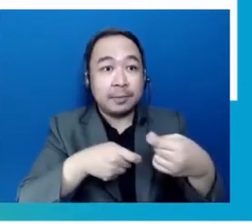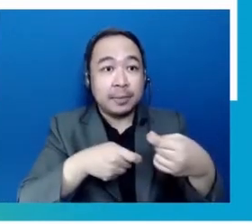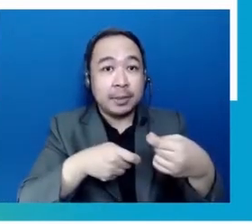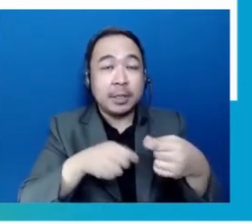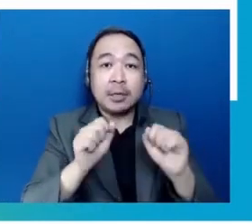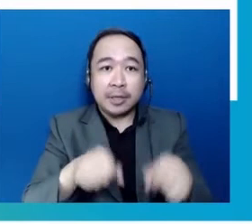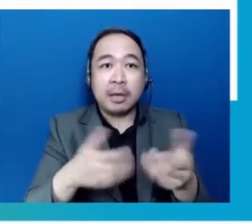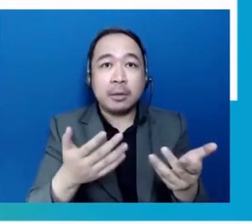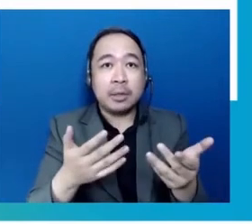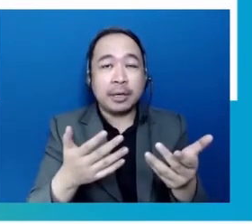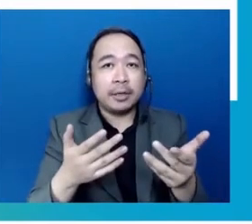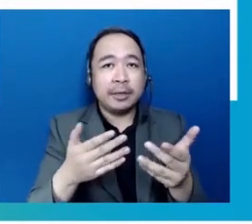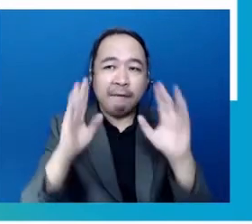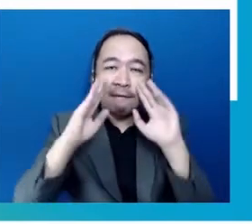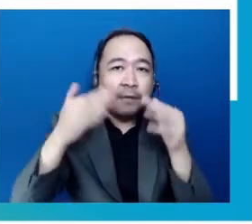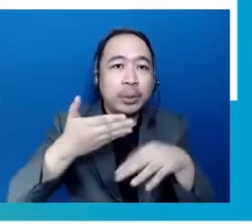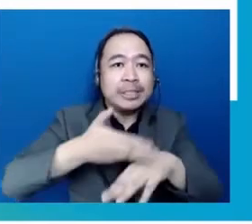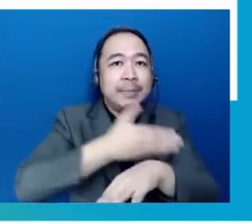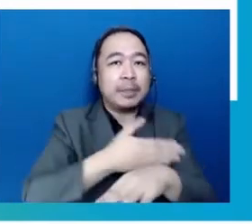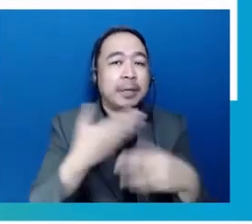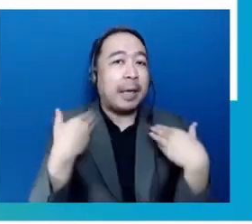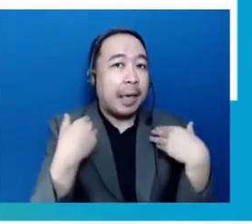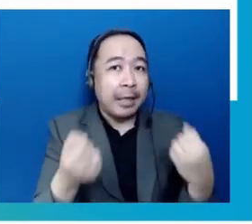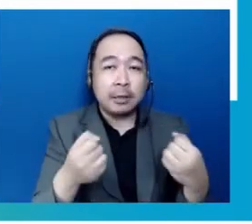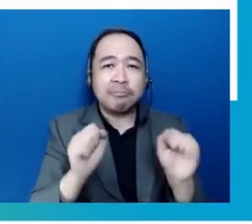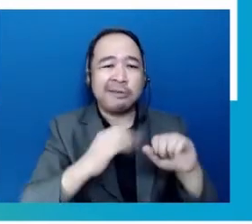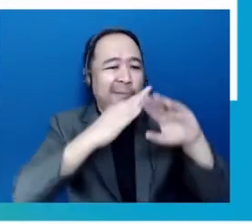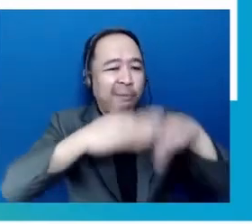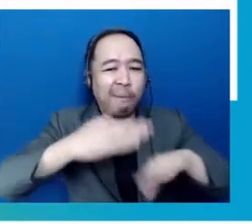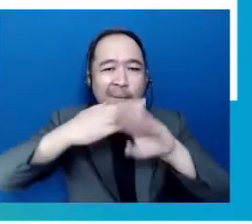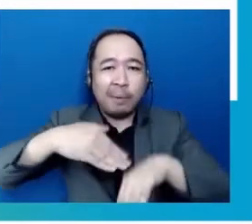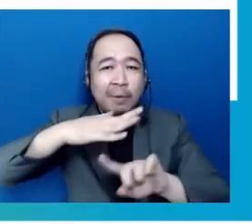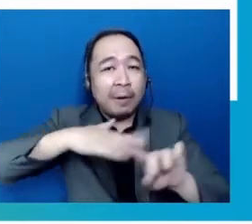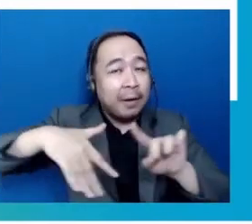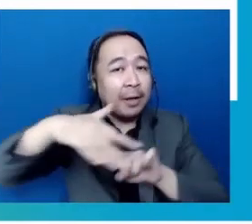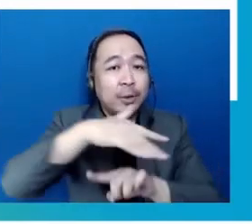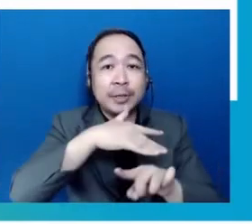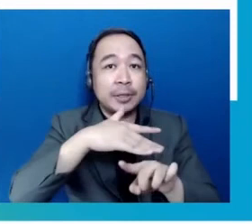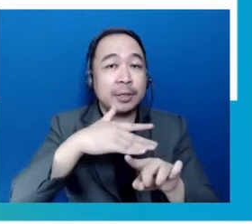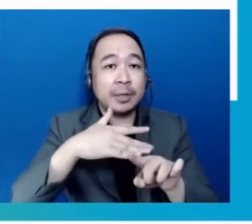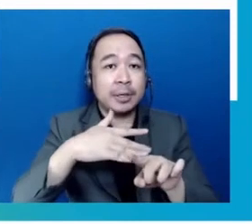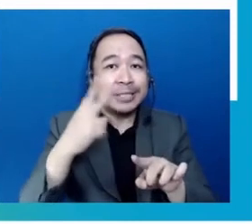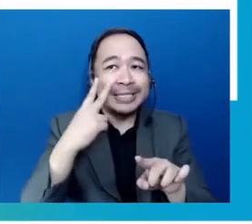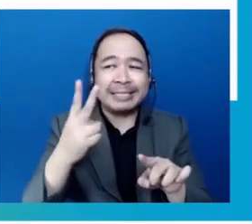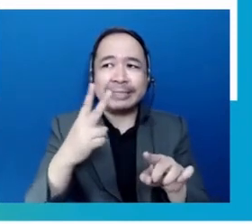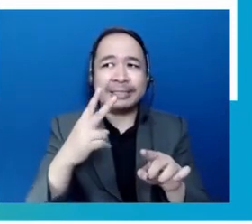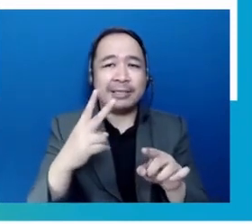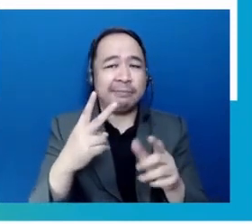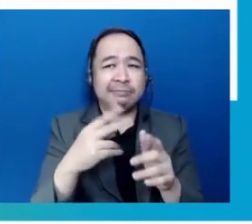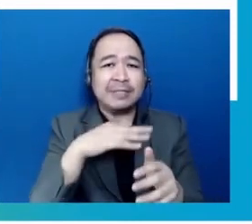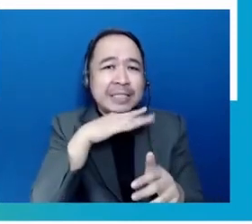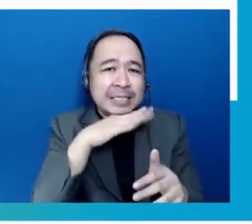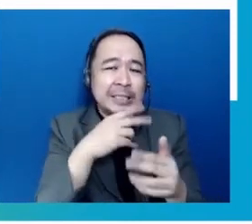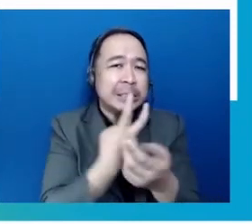livability and health by removing the environmental hazards caused by open waste dumping. So while we